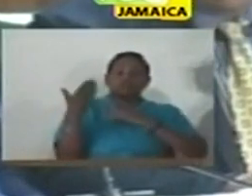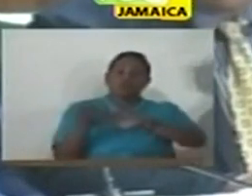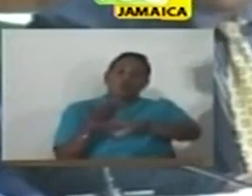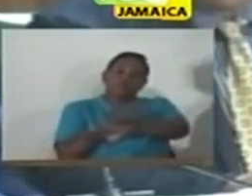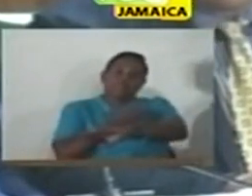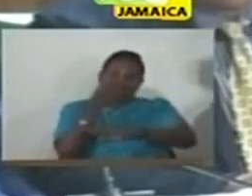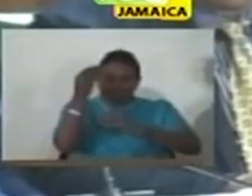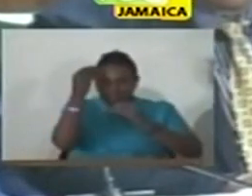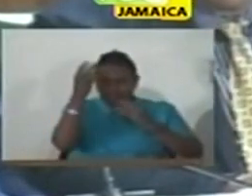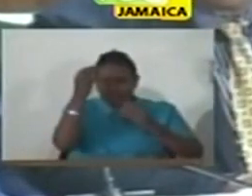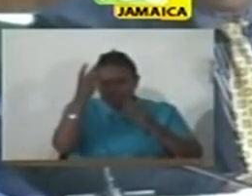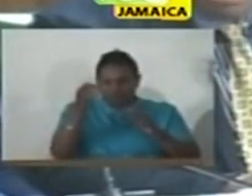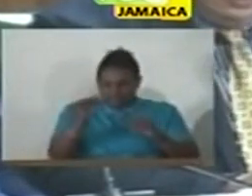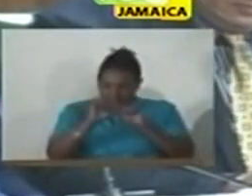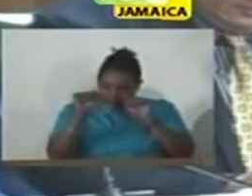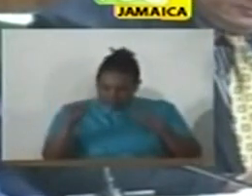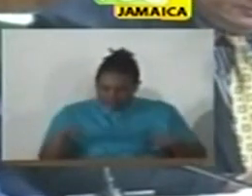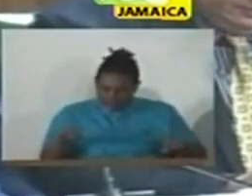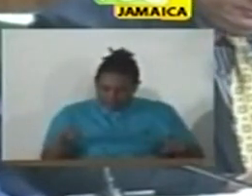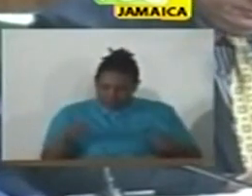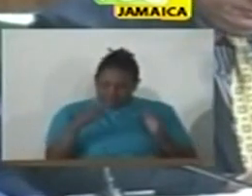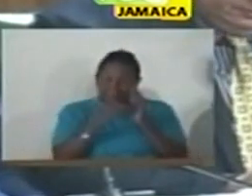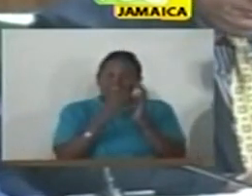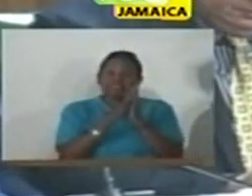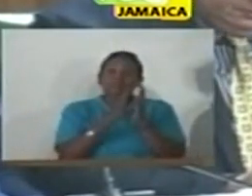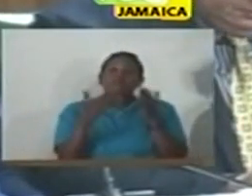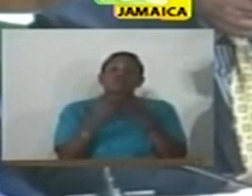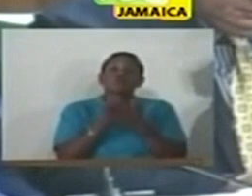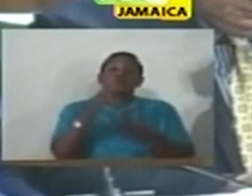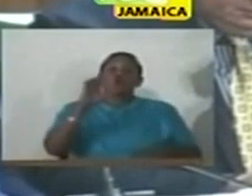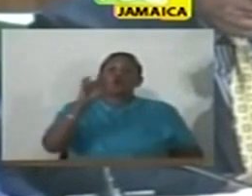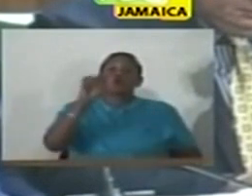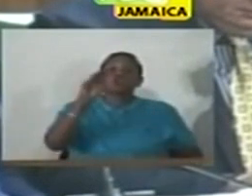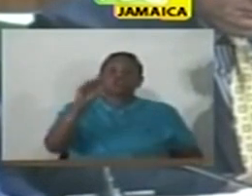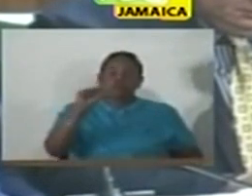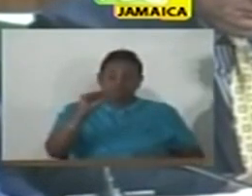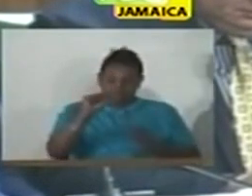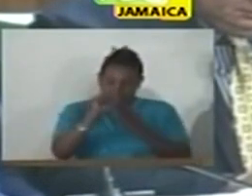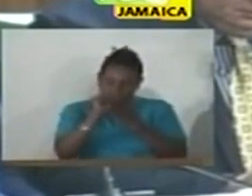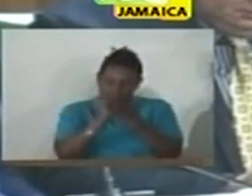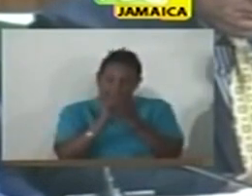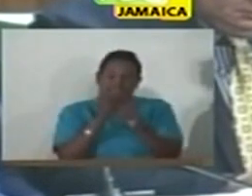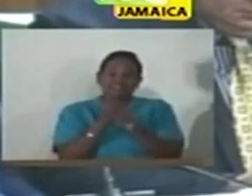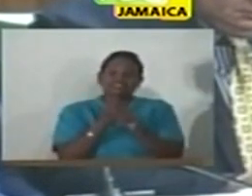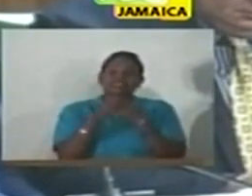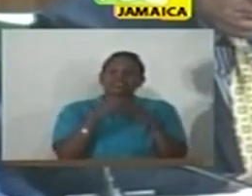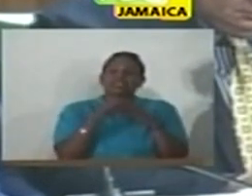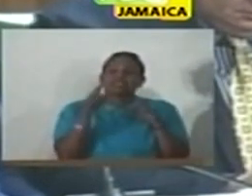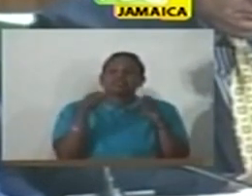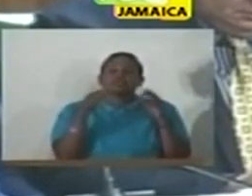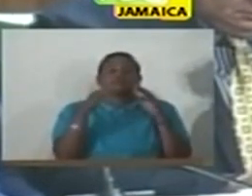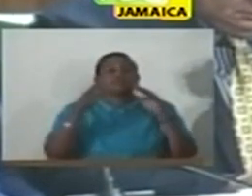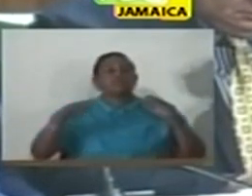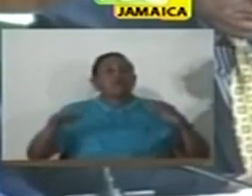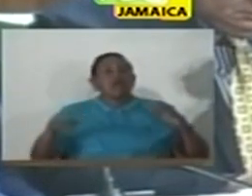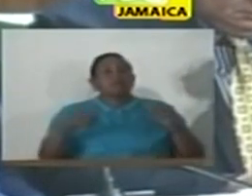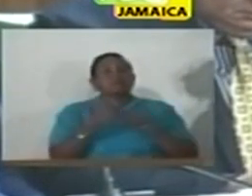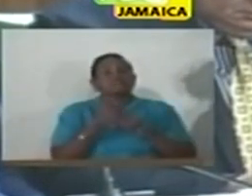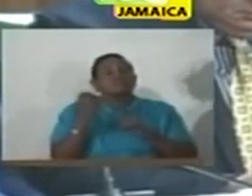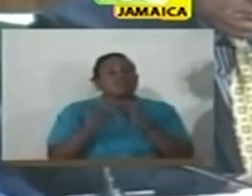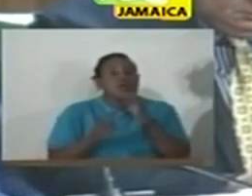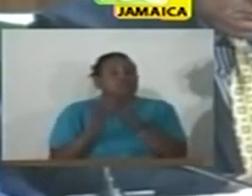system. The tabling of the new Customs Act in the Houses of Parliament at the last